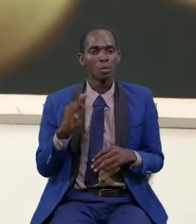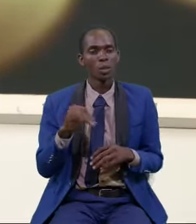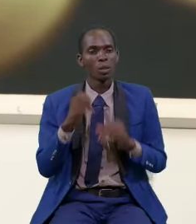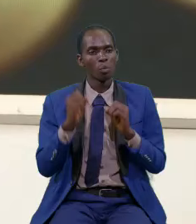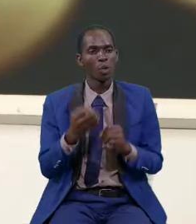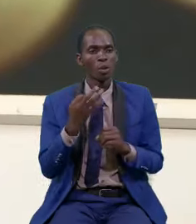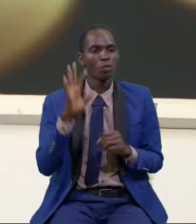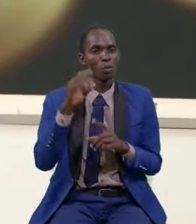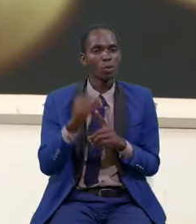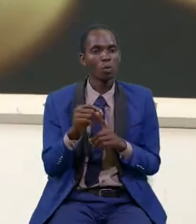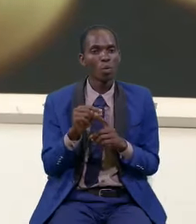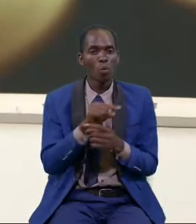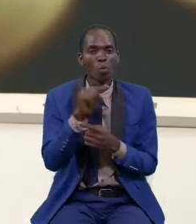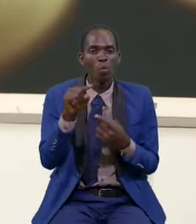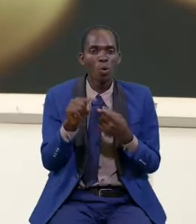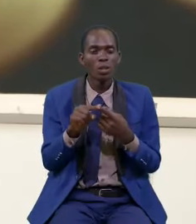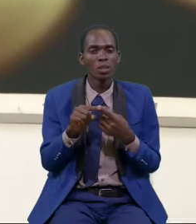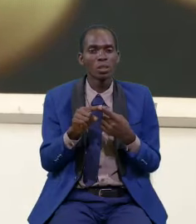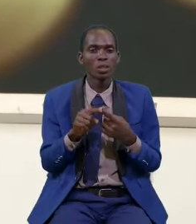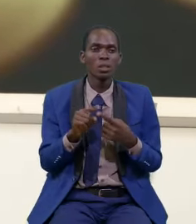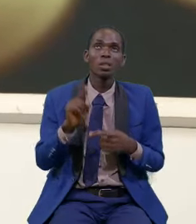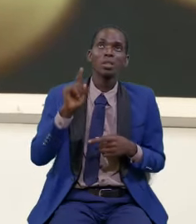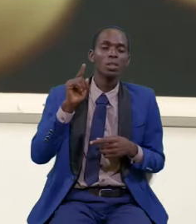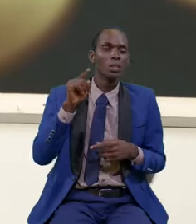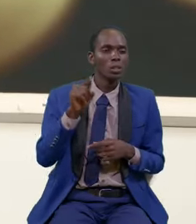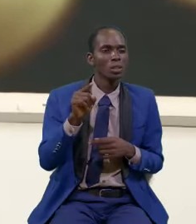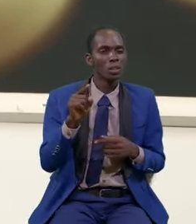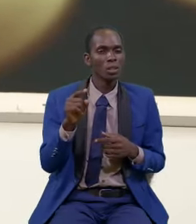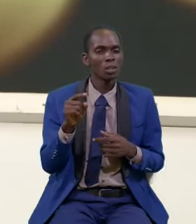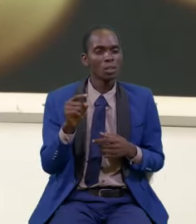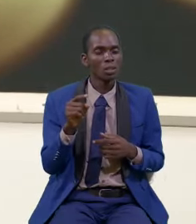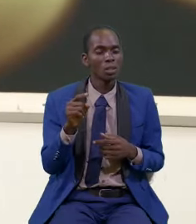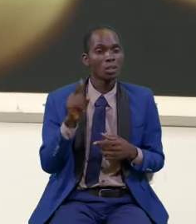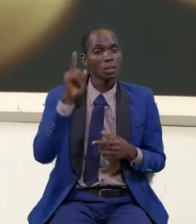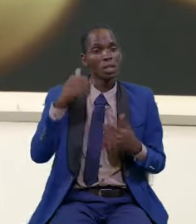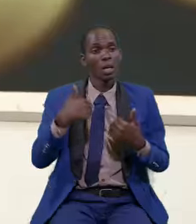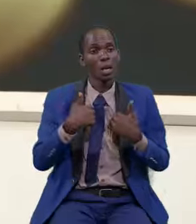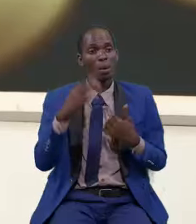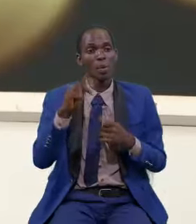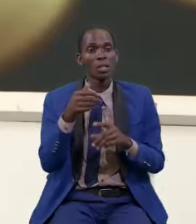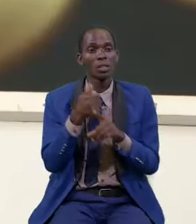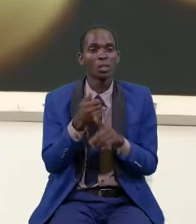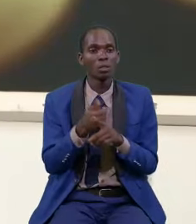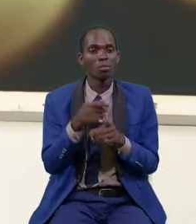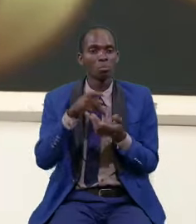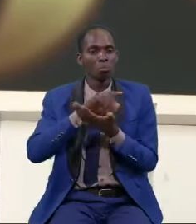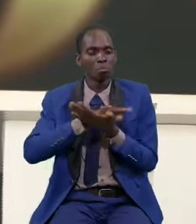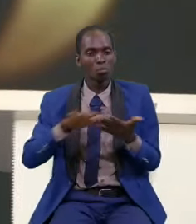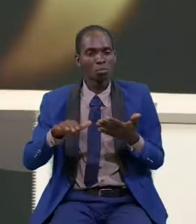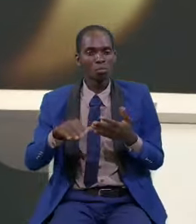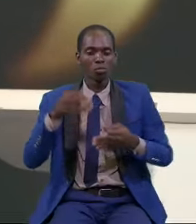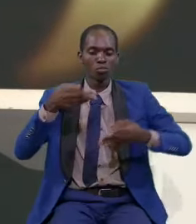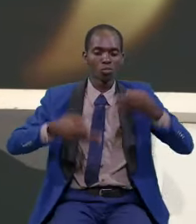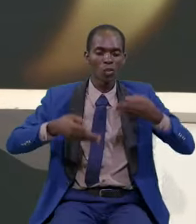he had by himself judged purged our sins and